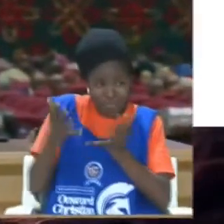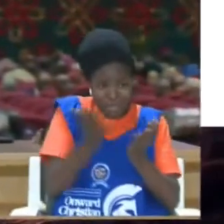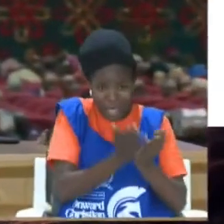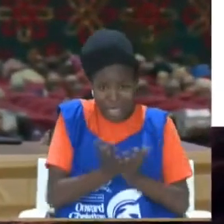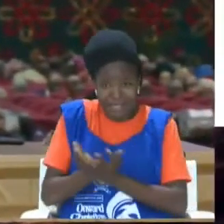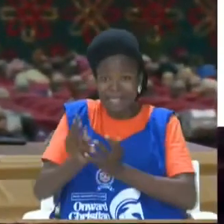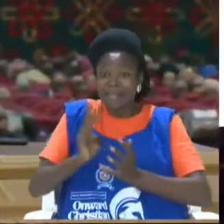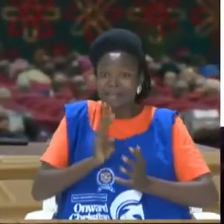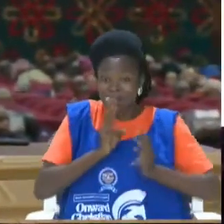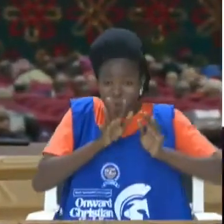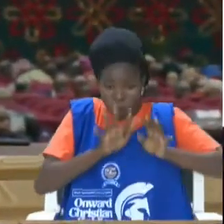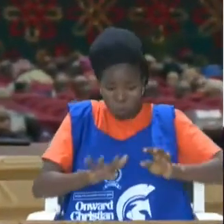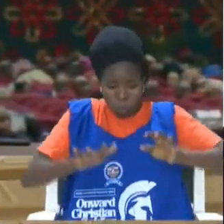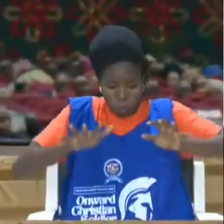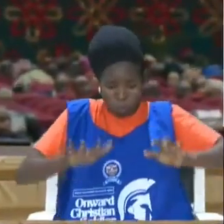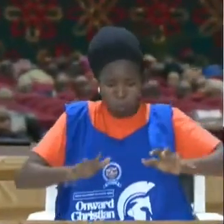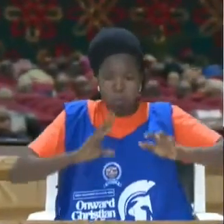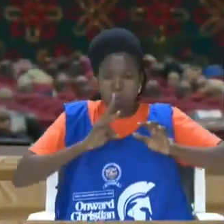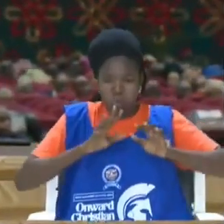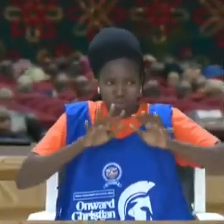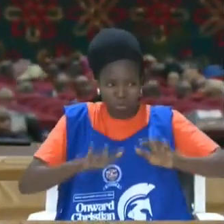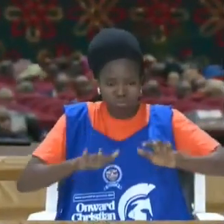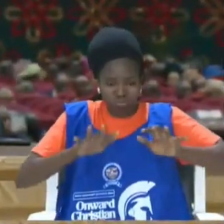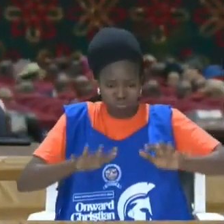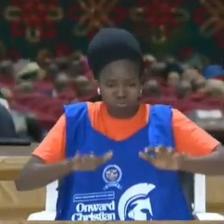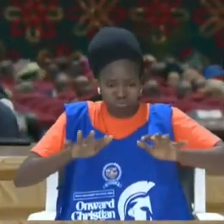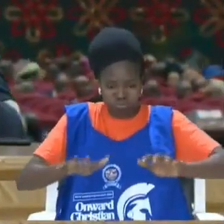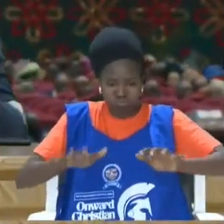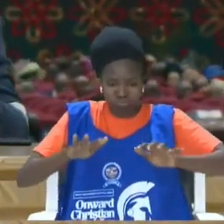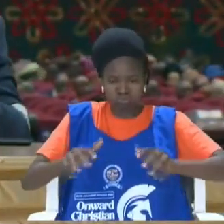waters subsided.